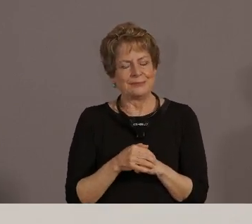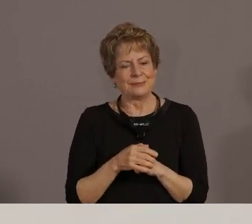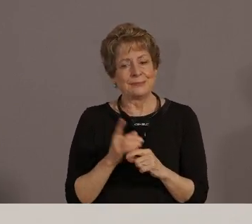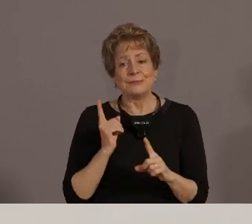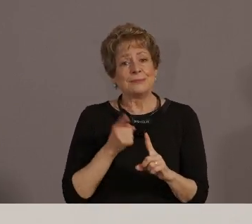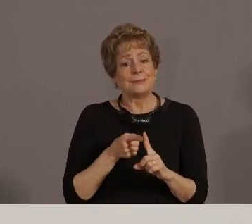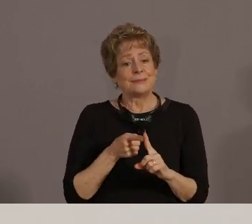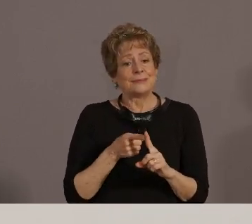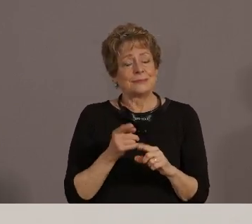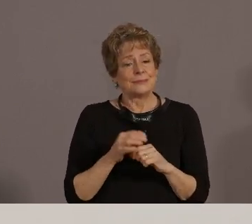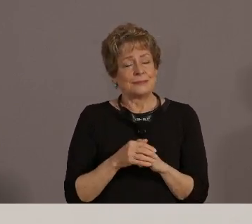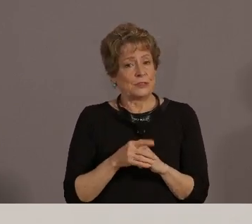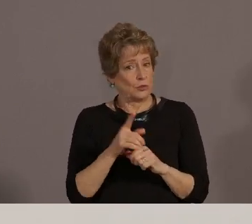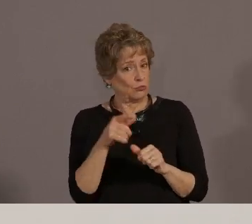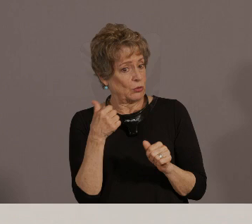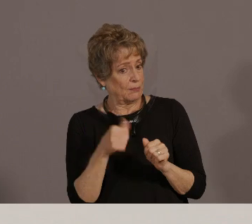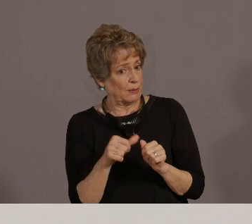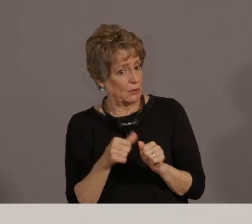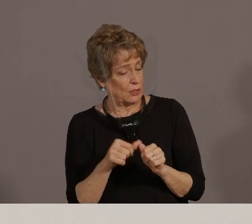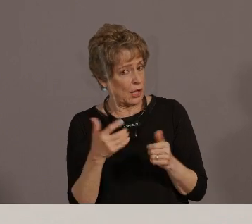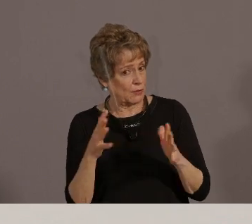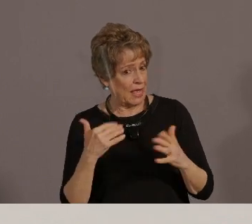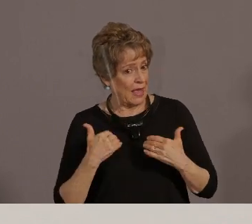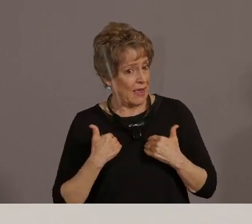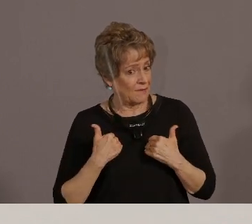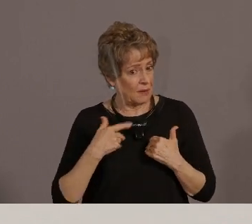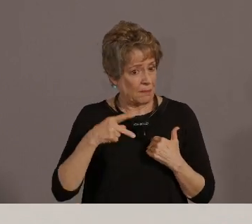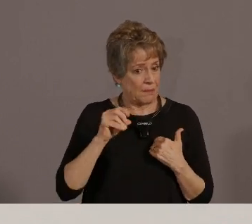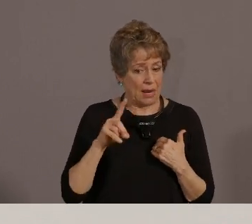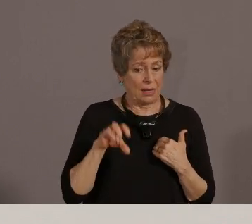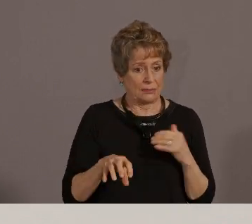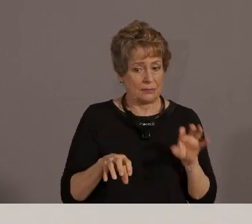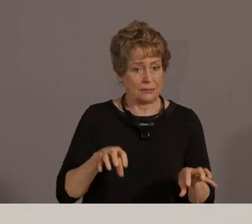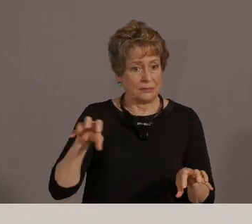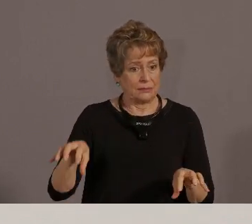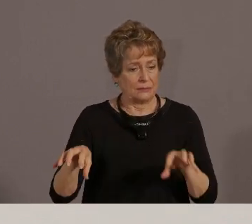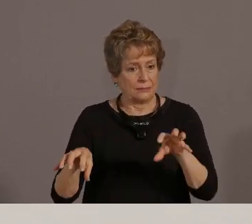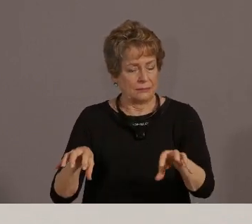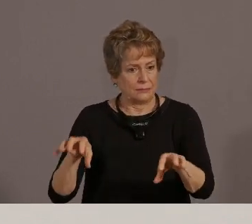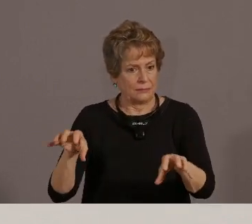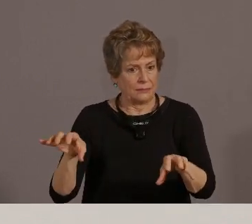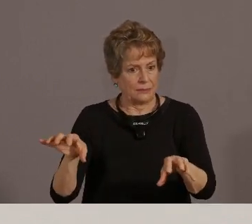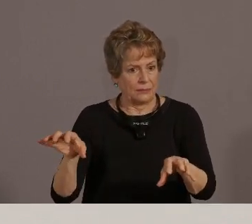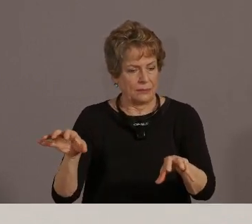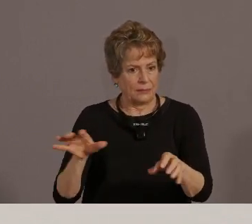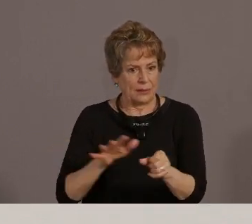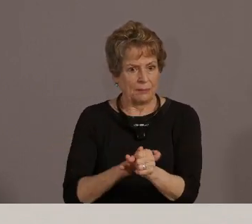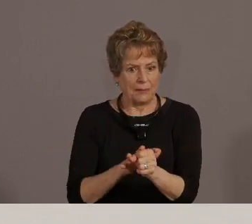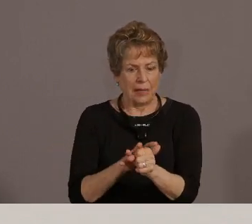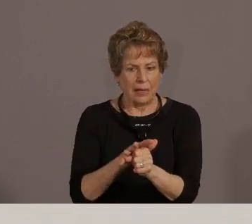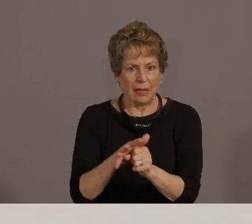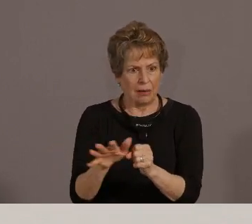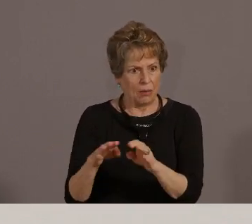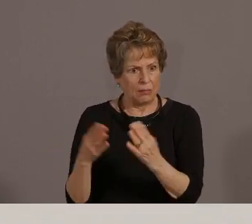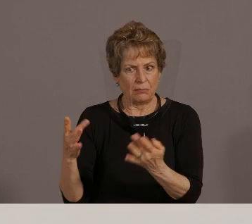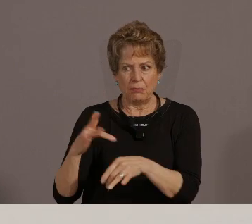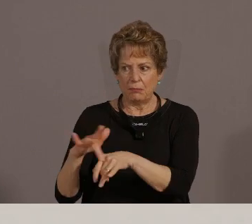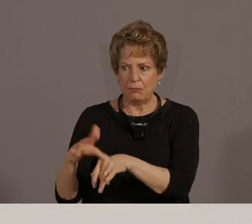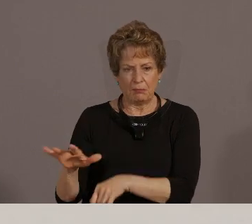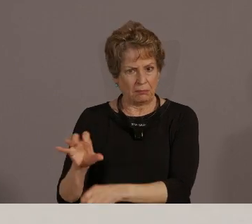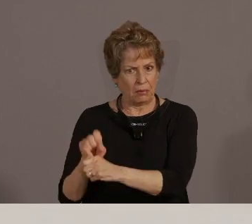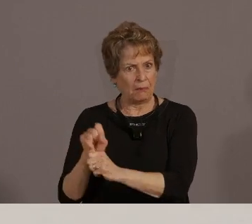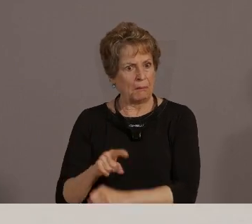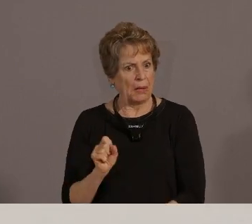extensive unfilled capacity. We are, our sites are leading the nation in our national